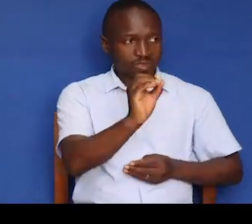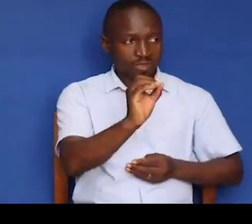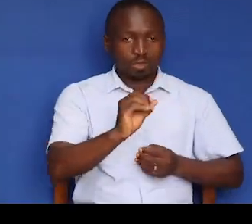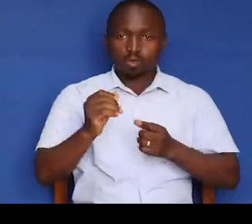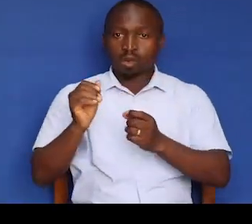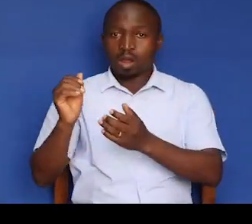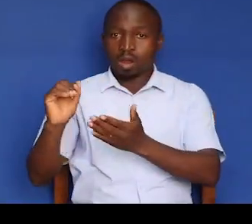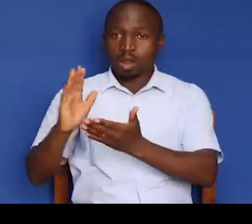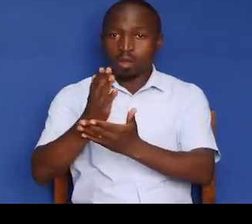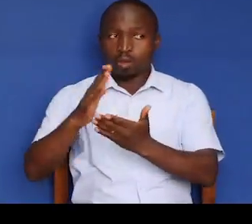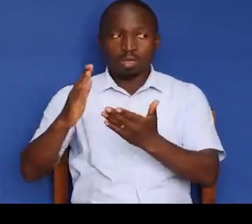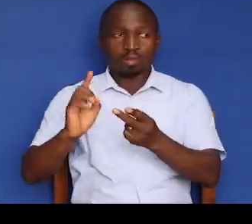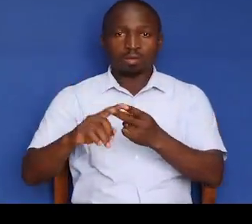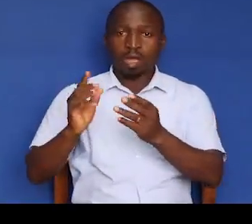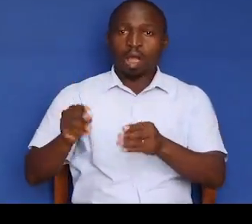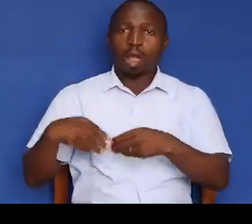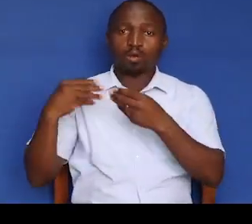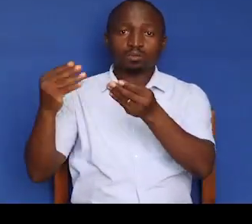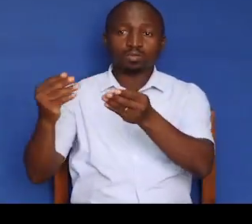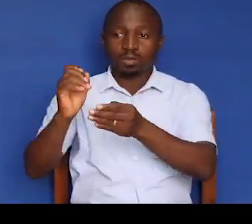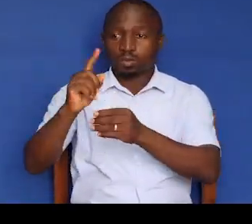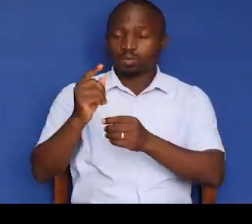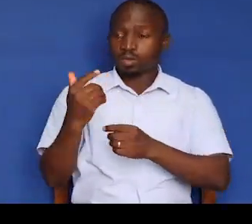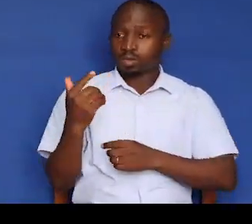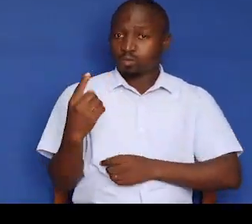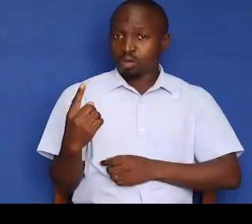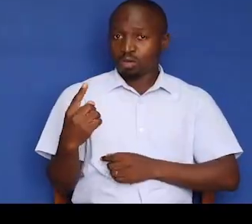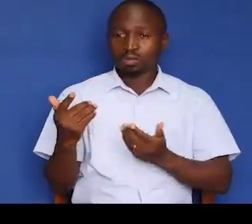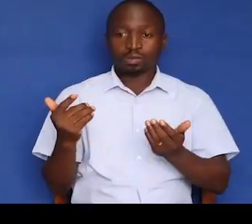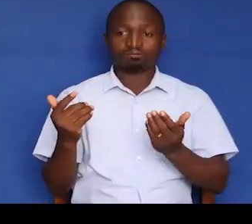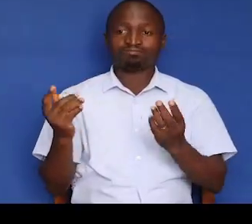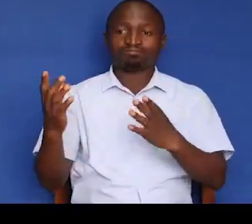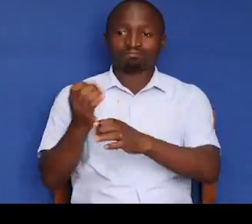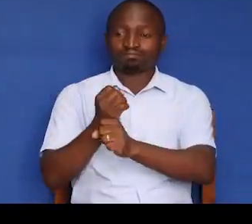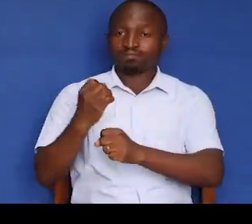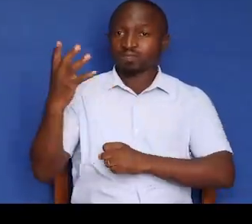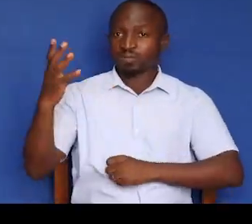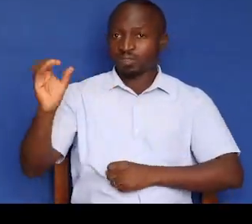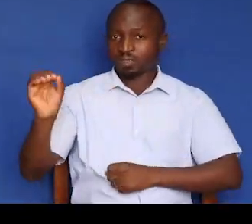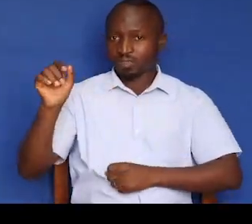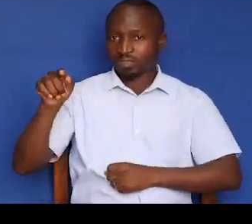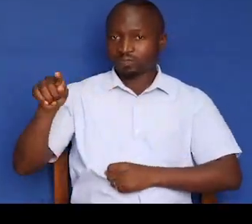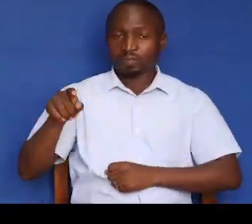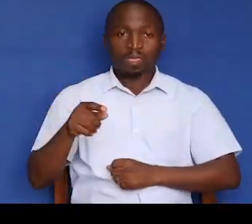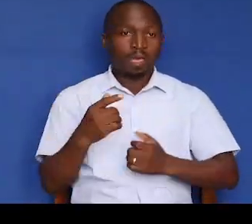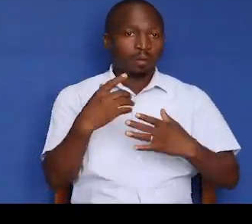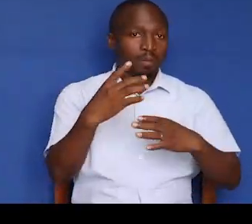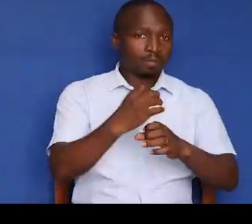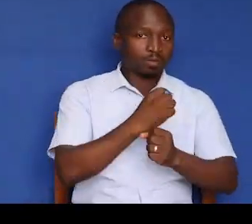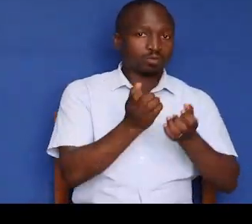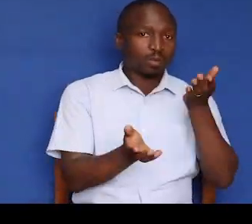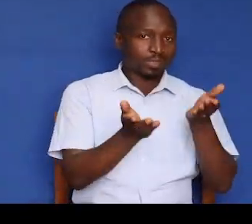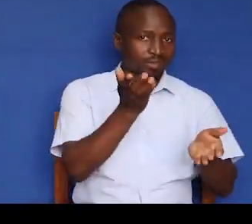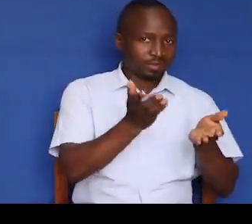with output, which is 1. So we get 50 average revenue. So at one output level, average revenue is